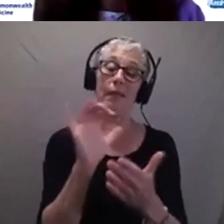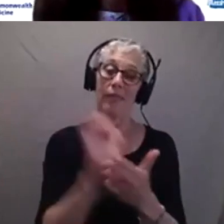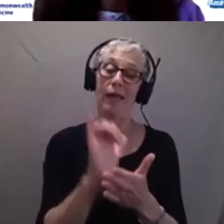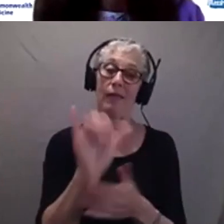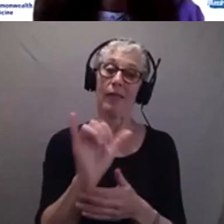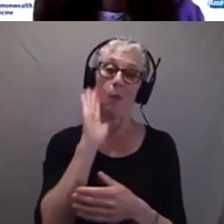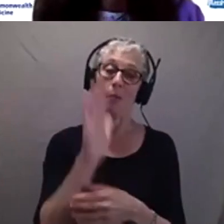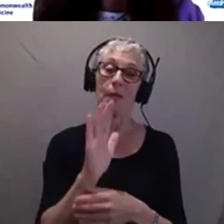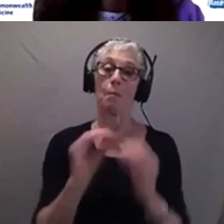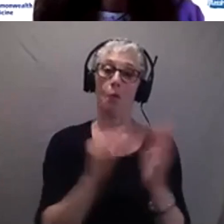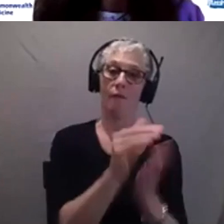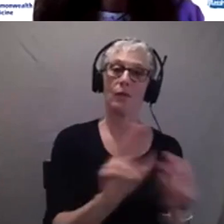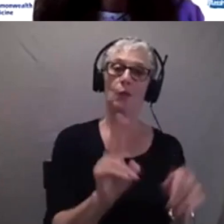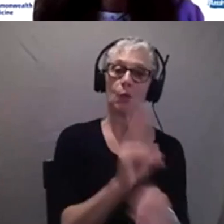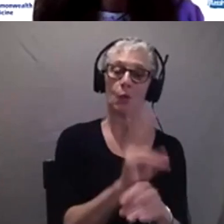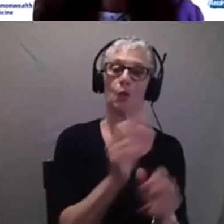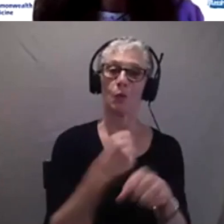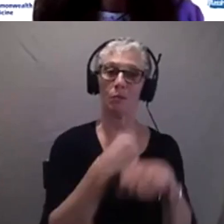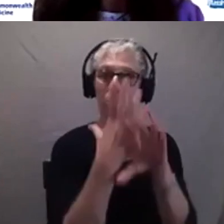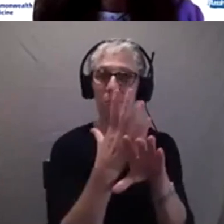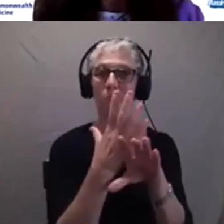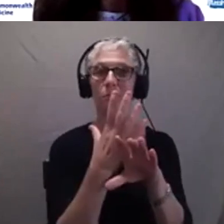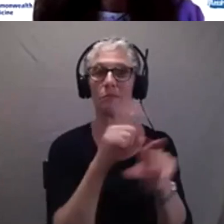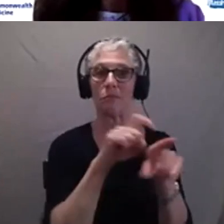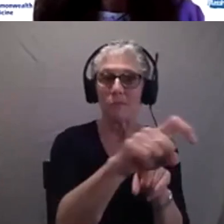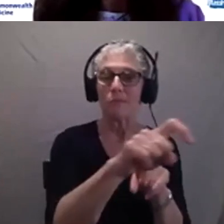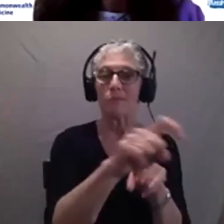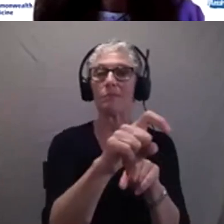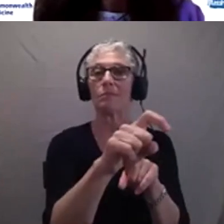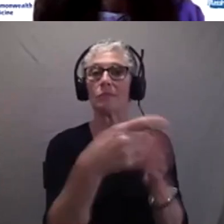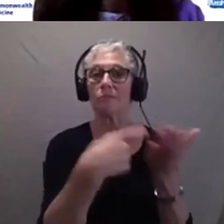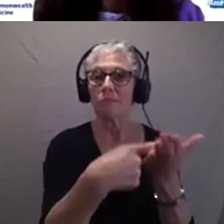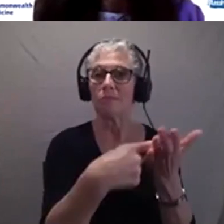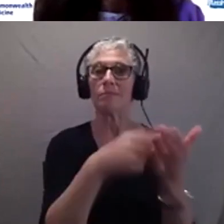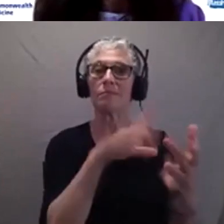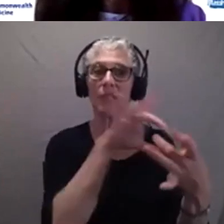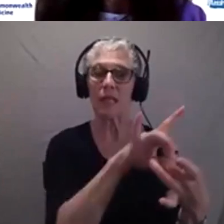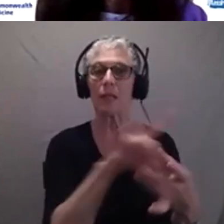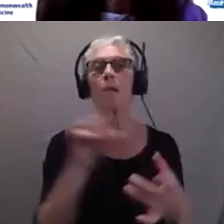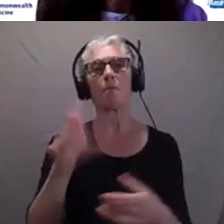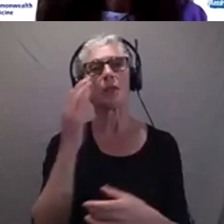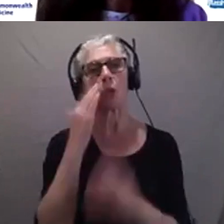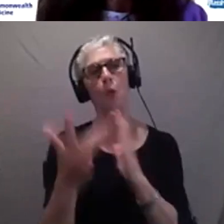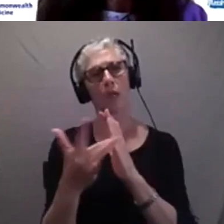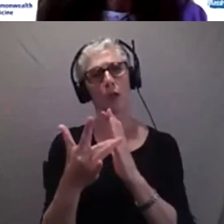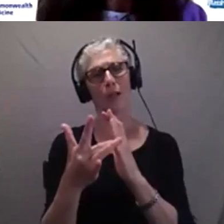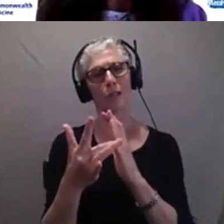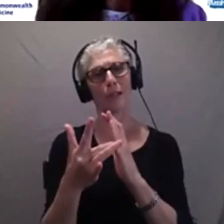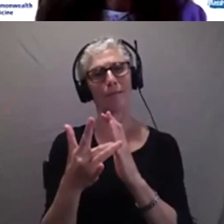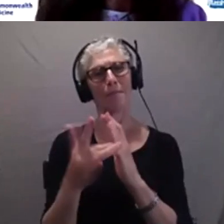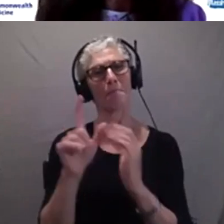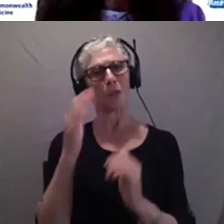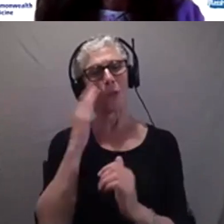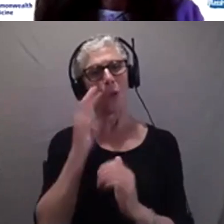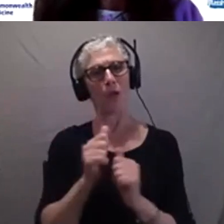the exception, medical interpreters will need a high degree of technical savvy to integrate and deliver their services in